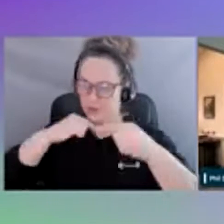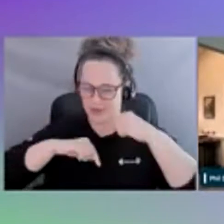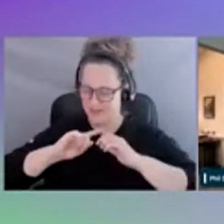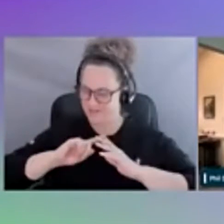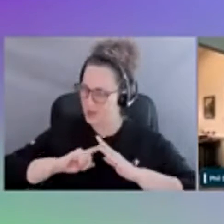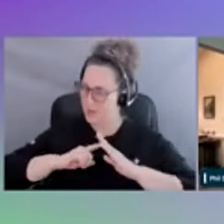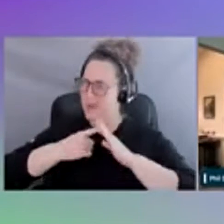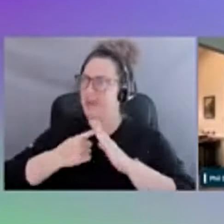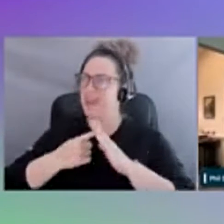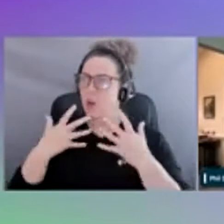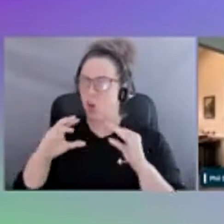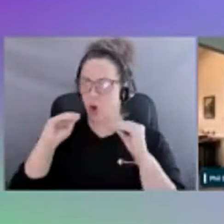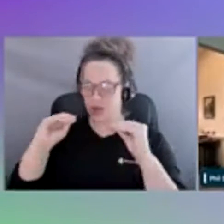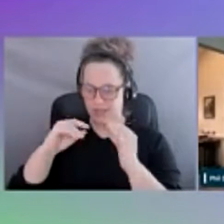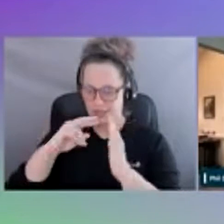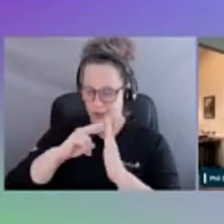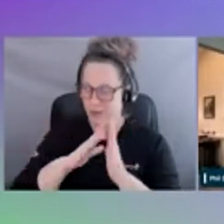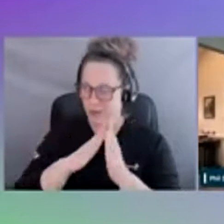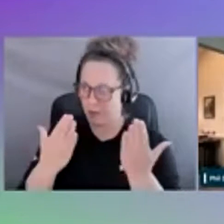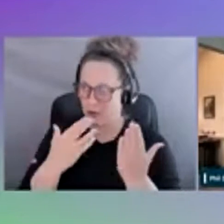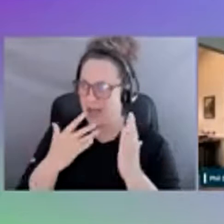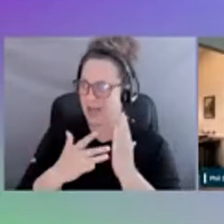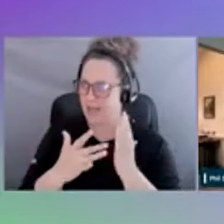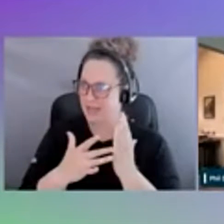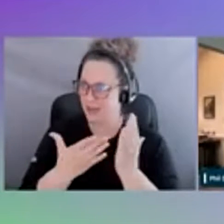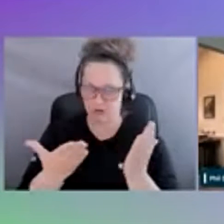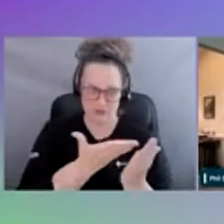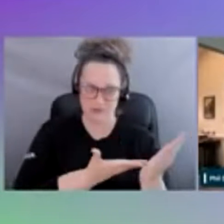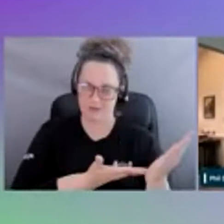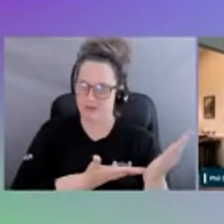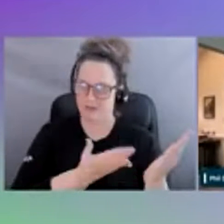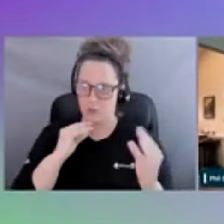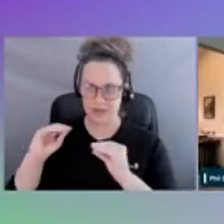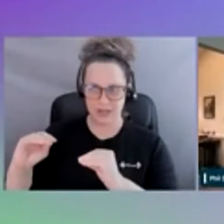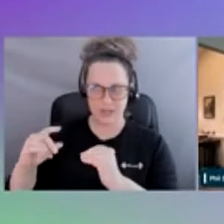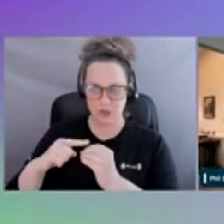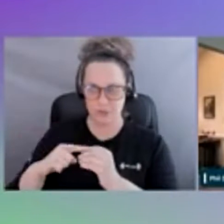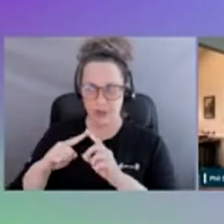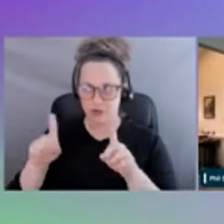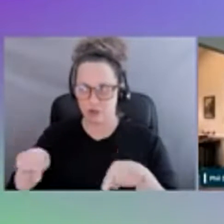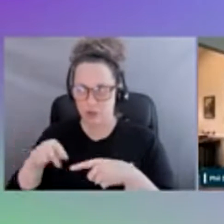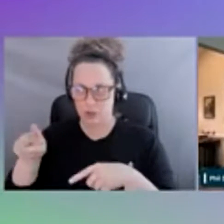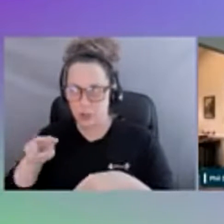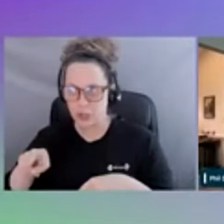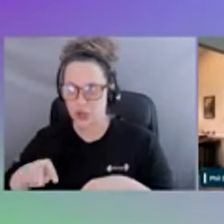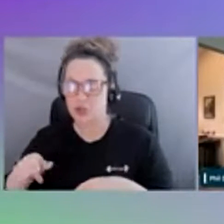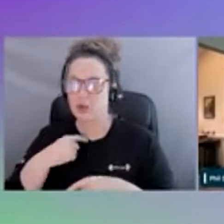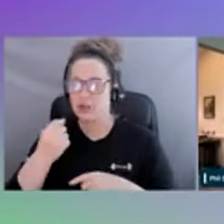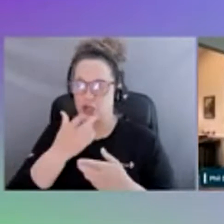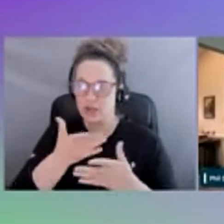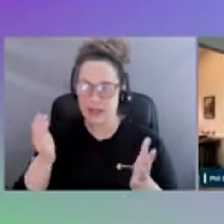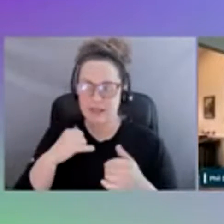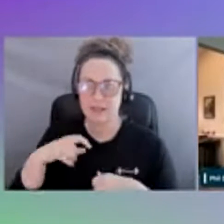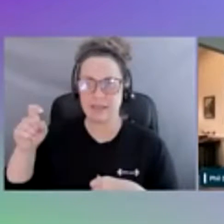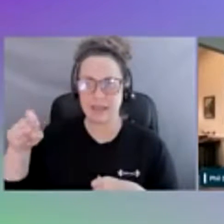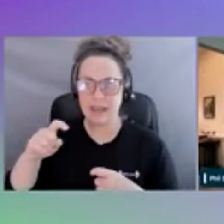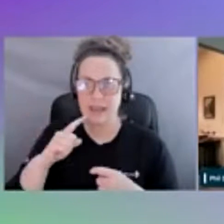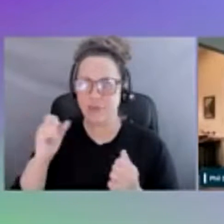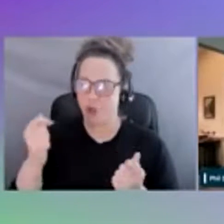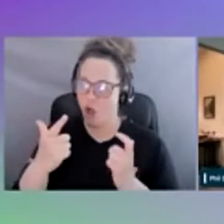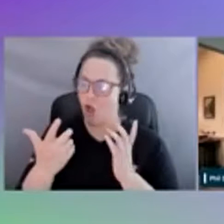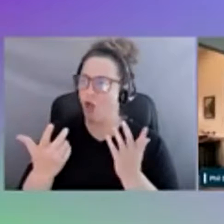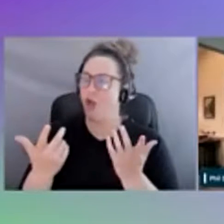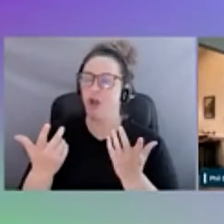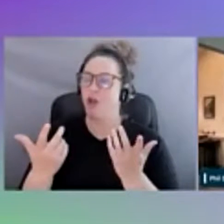We already teach children to read books and digital content. Why not teach them about screen readers so they understand things like the need for alt text